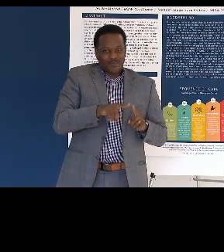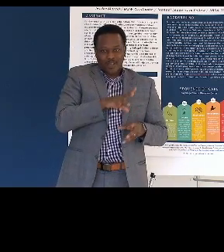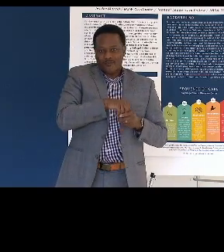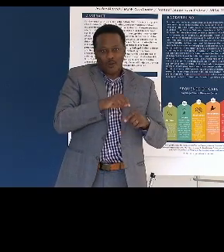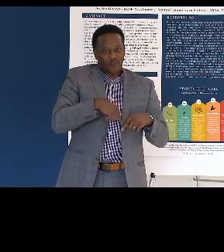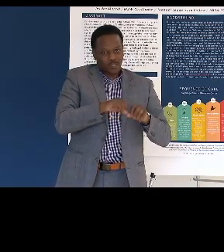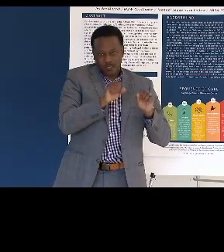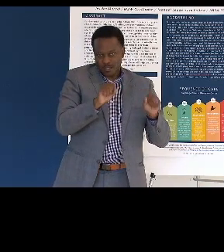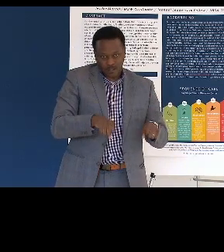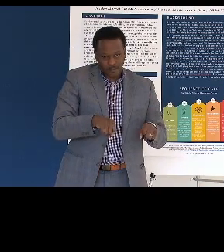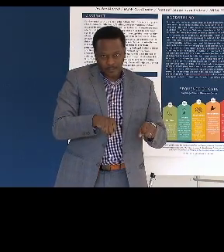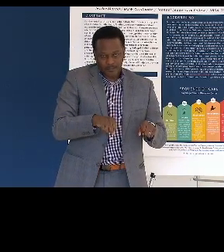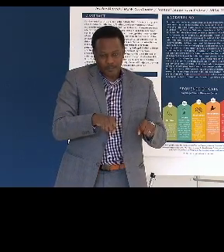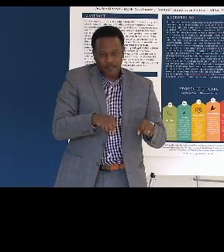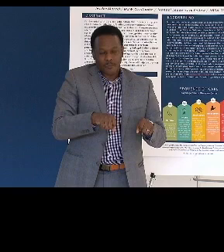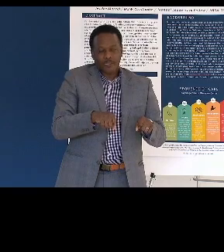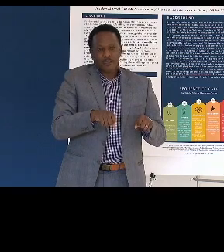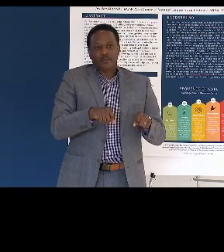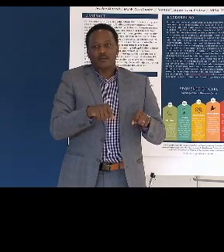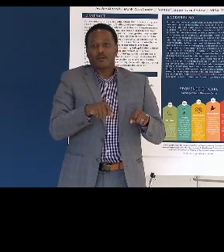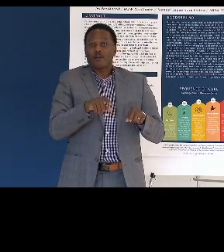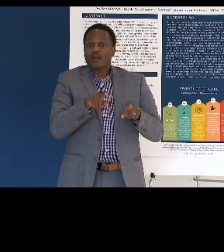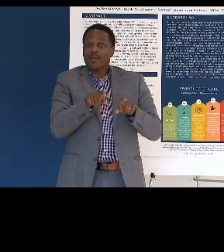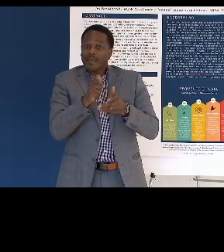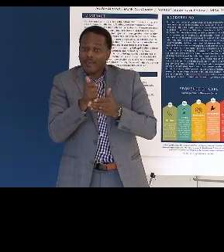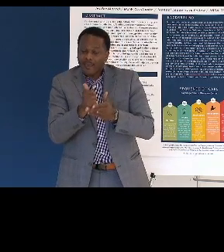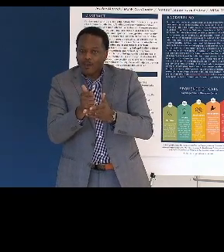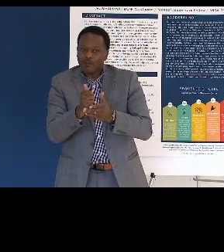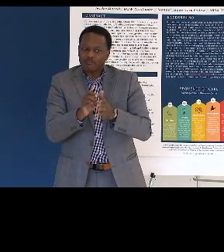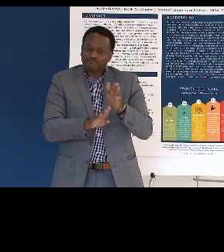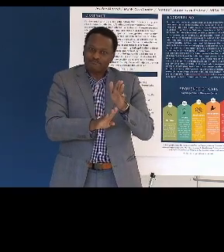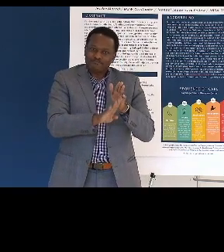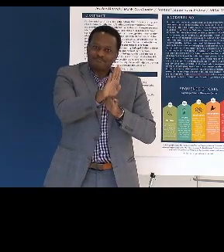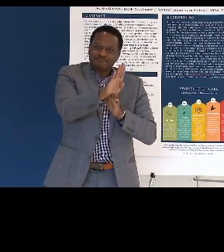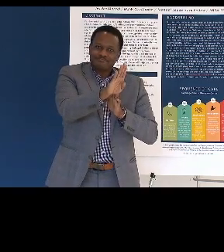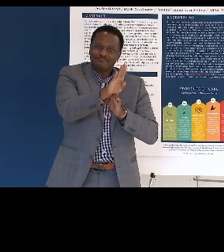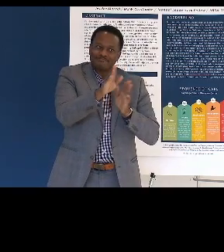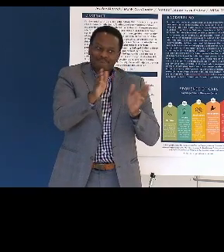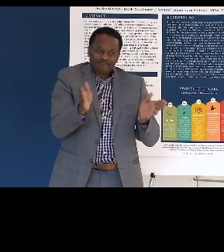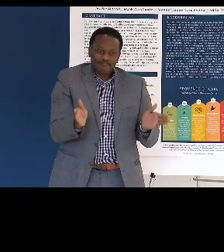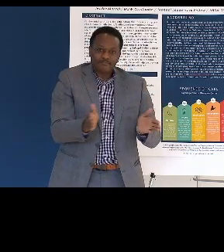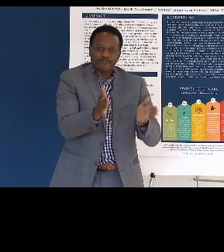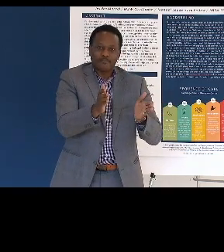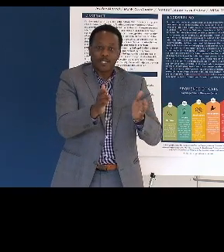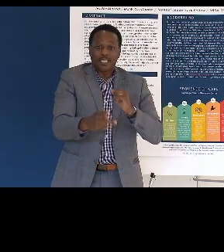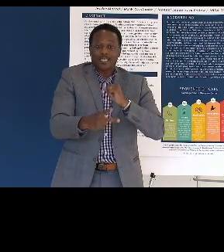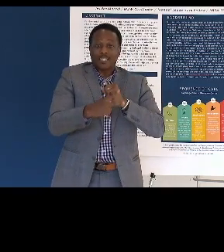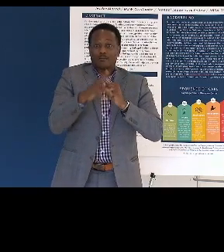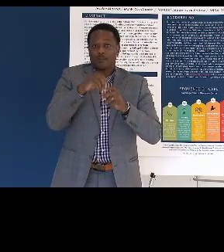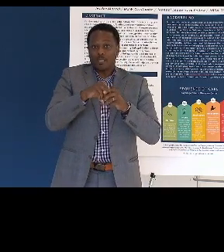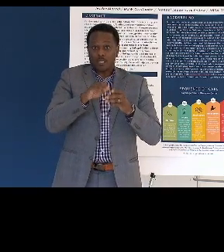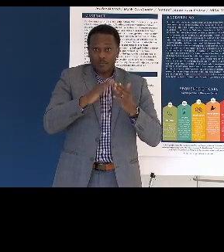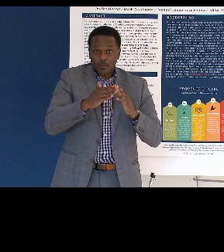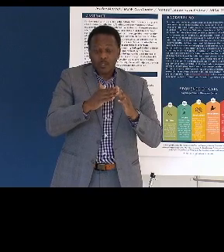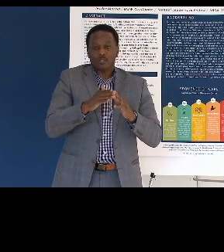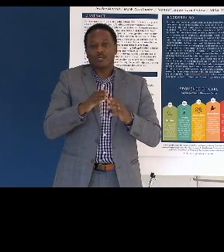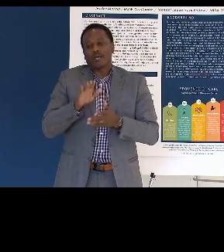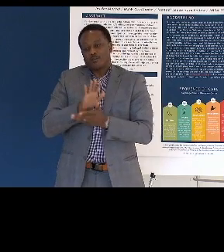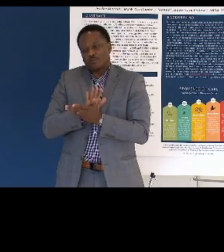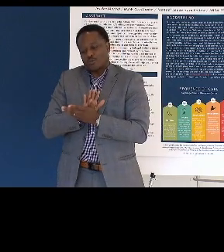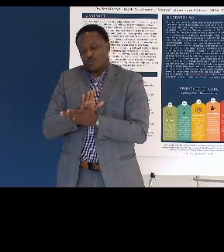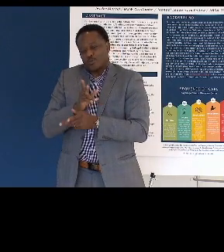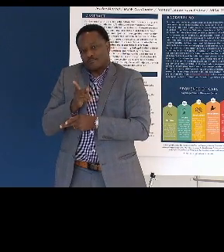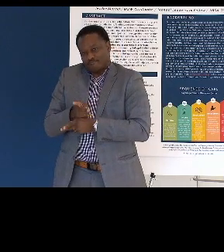system, and help foster their growth and keep them in their community and in their schools together. Thank you.